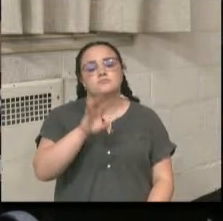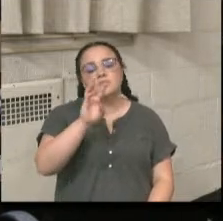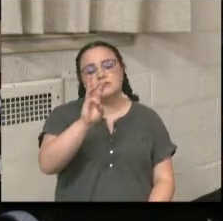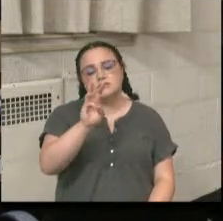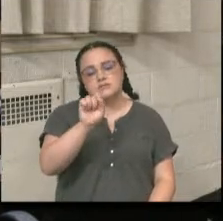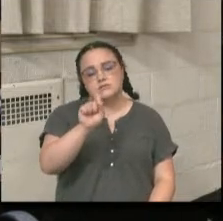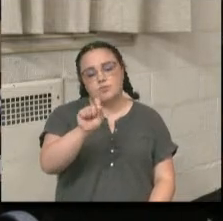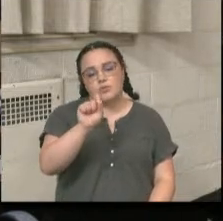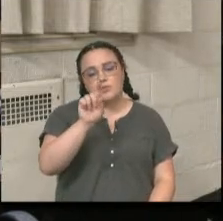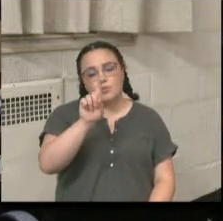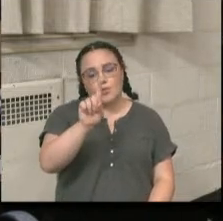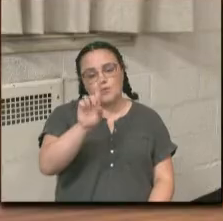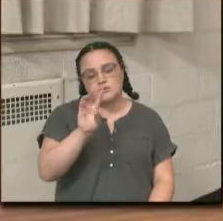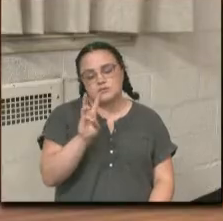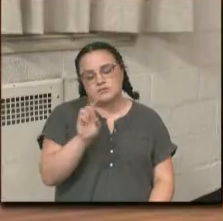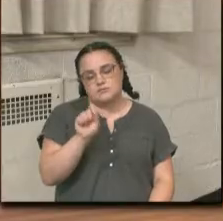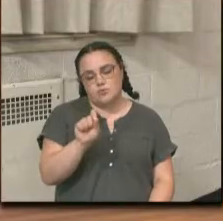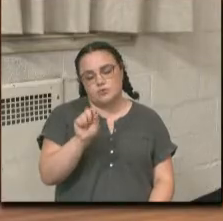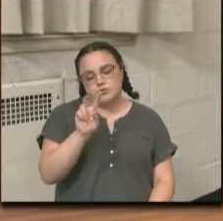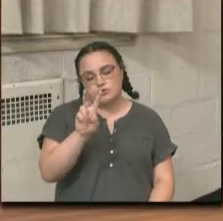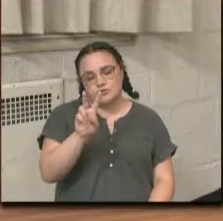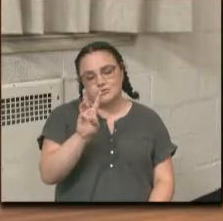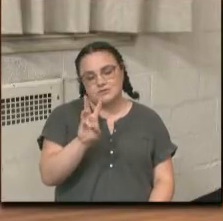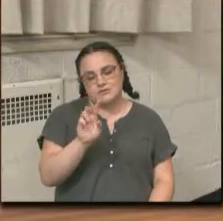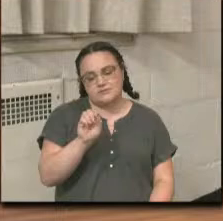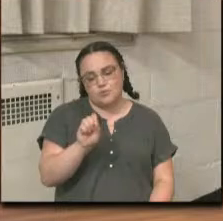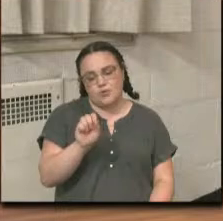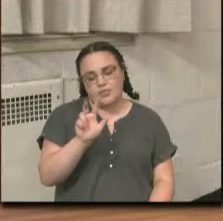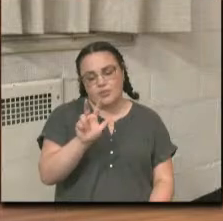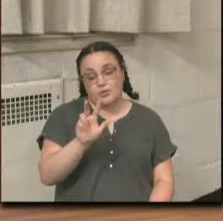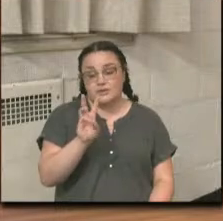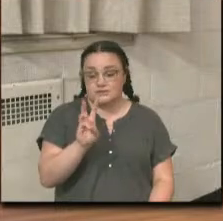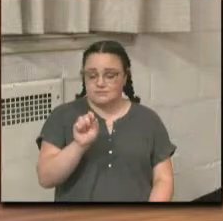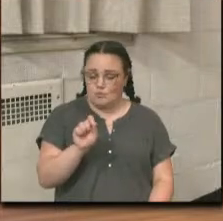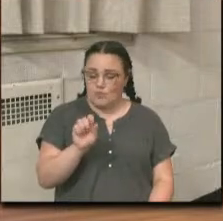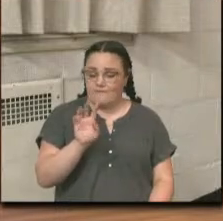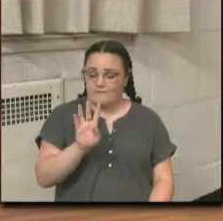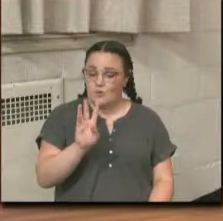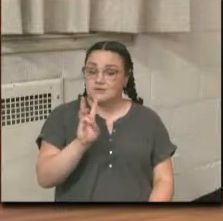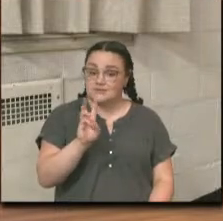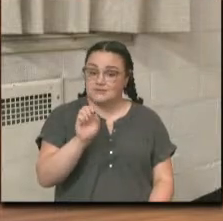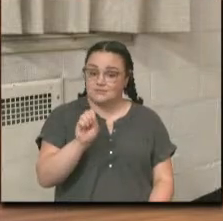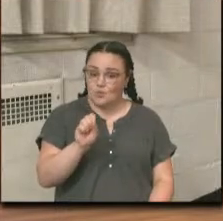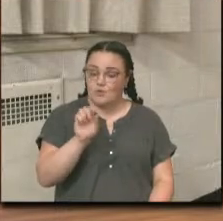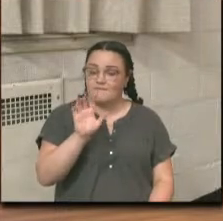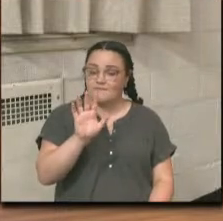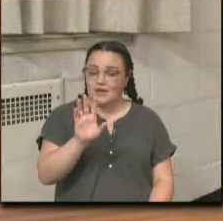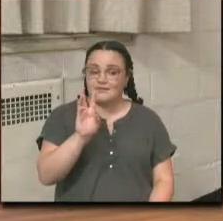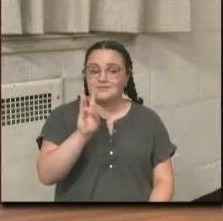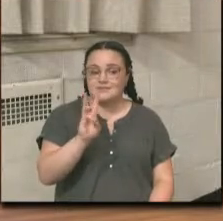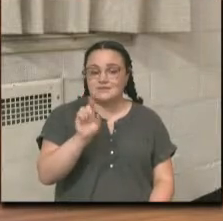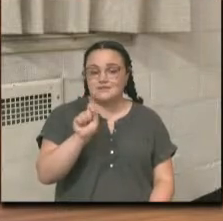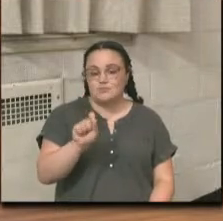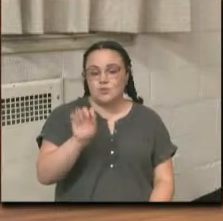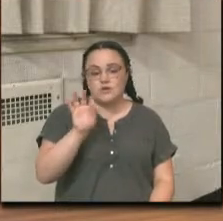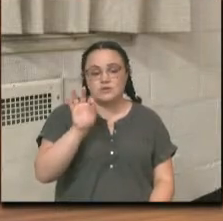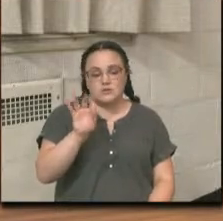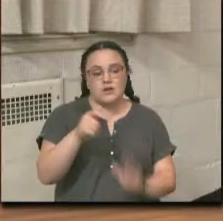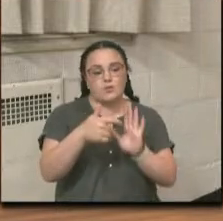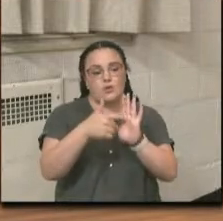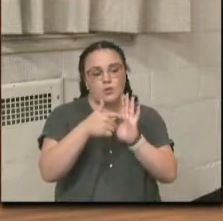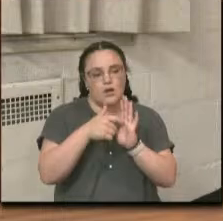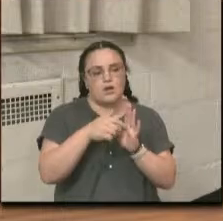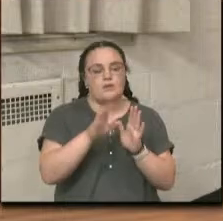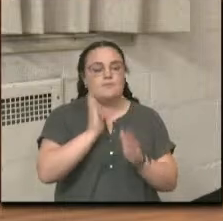6.1, 6.2, 6.3, 6.4, 6.5, 6.6, 6.7, and 6.9 require board